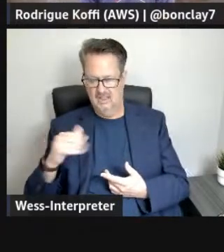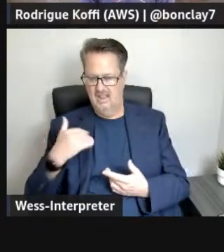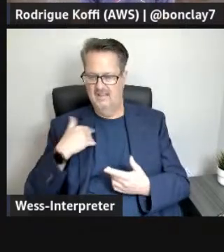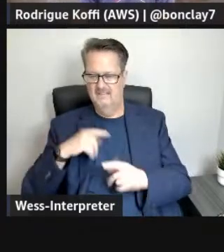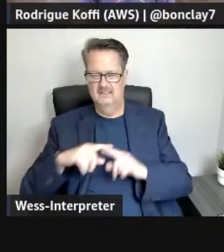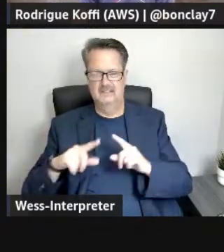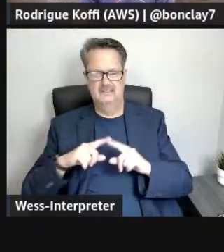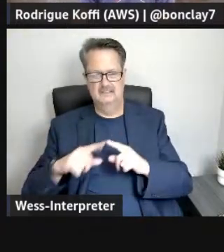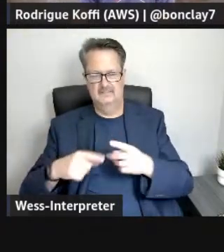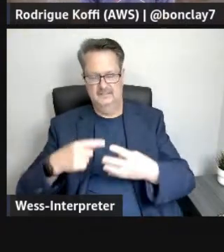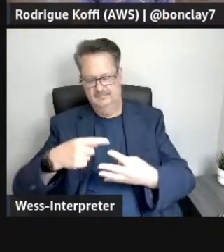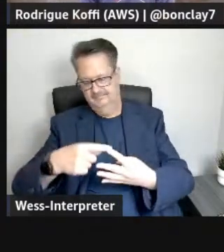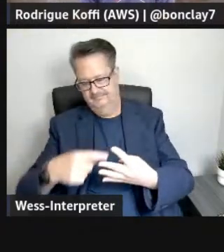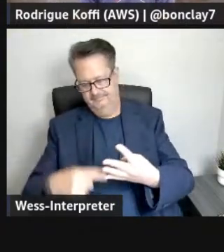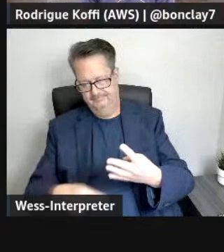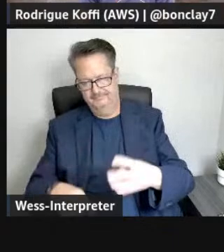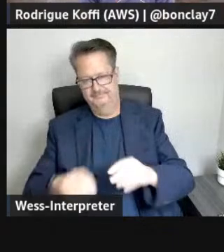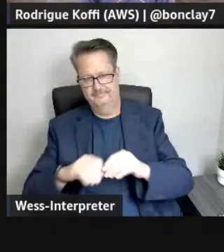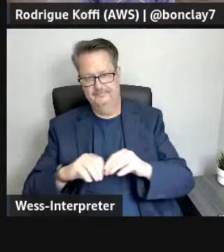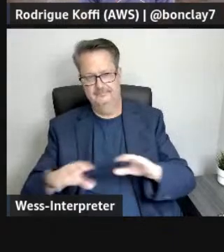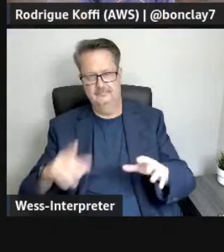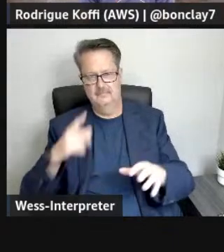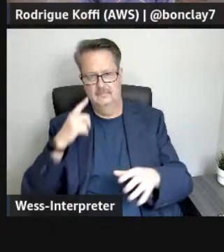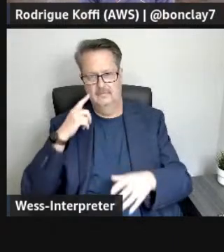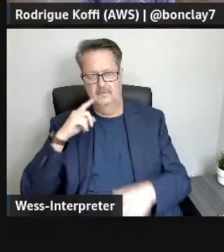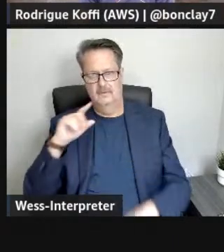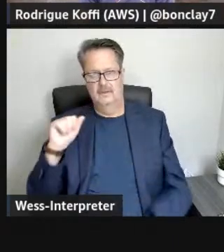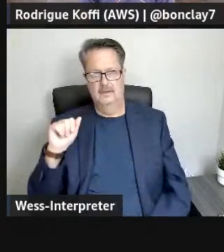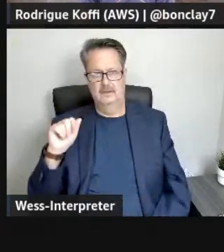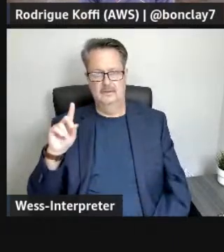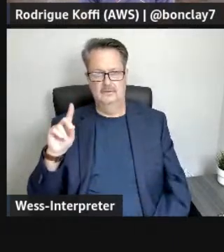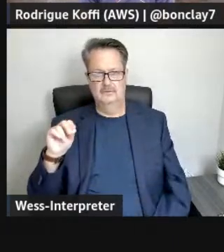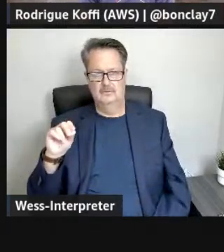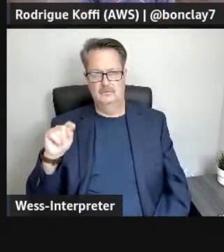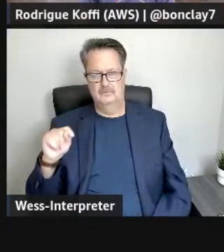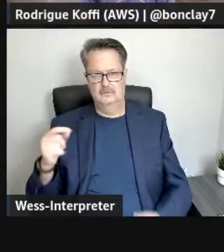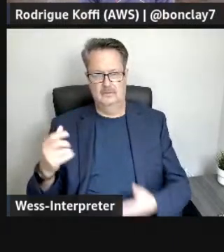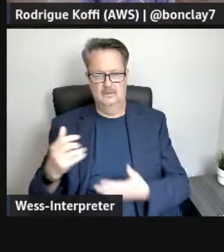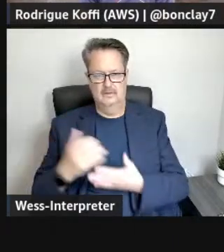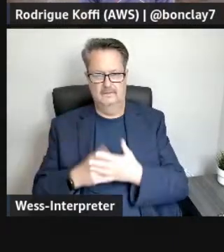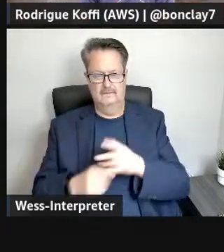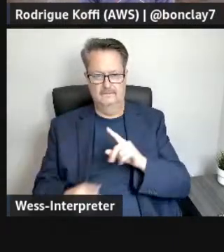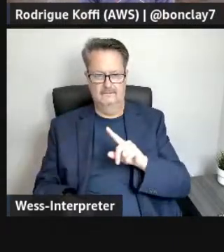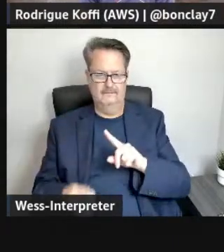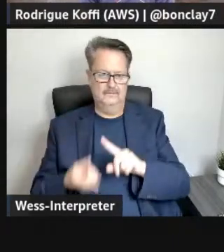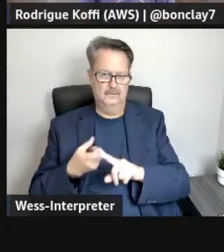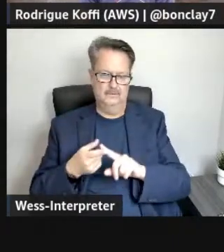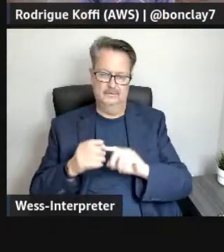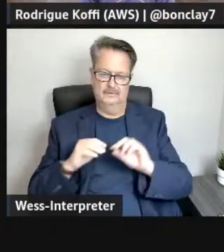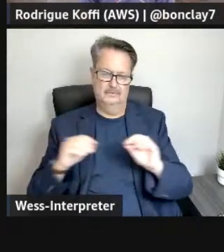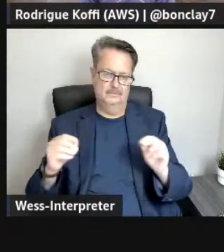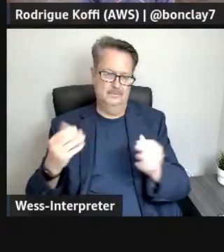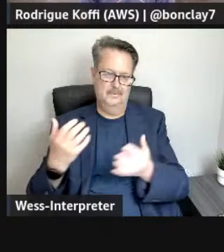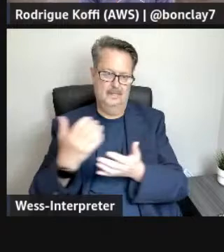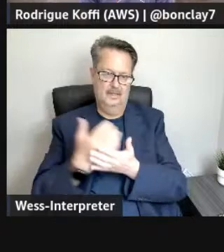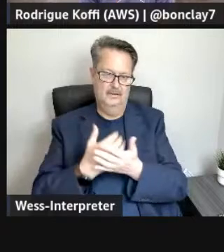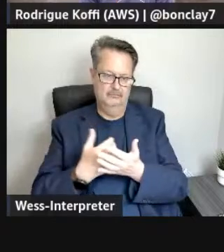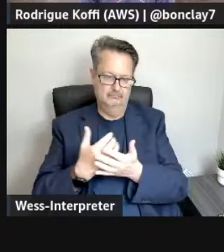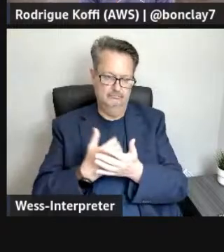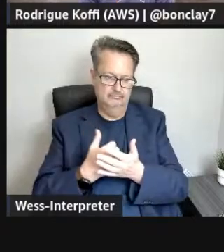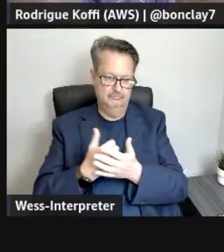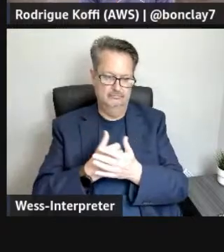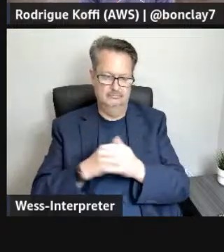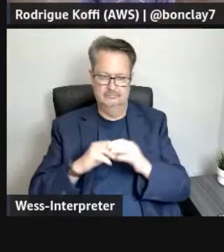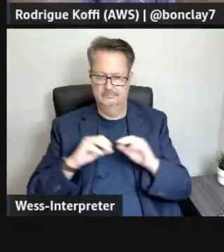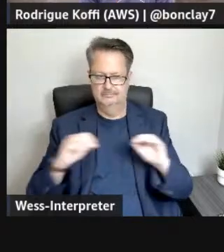to deploy the OpenTelemetry collector in your environment. So for the first one is obviously no collector at all. So there's literally no collector that